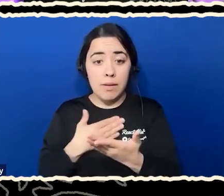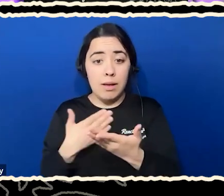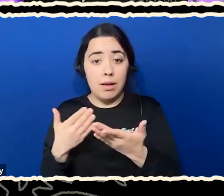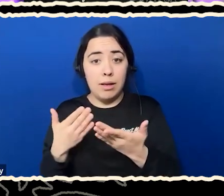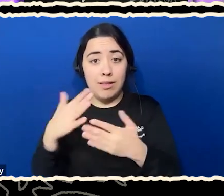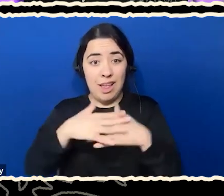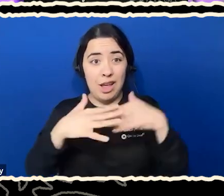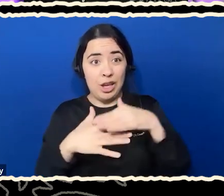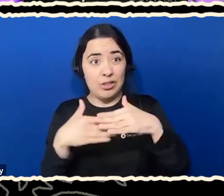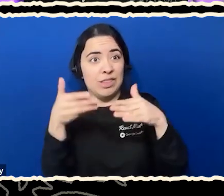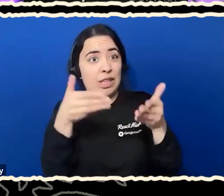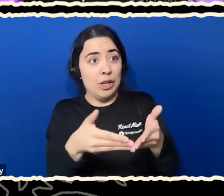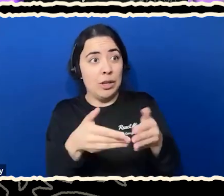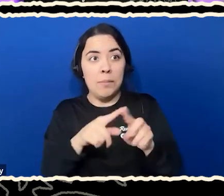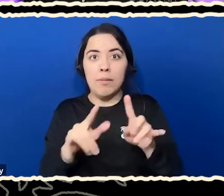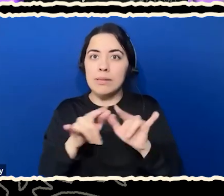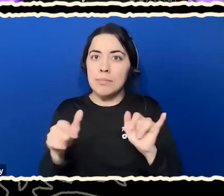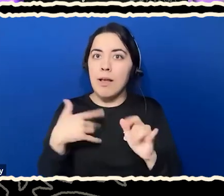here.